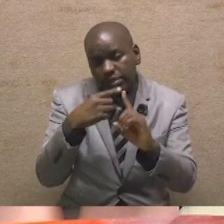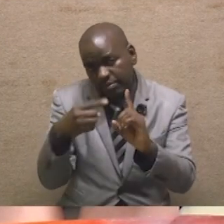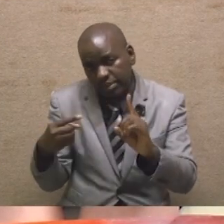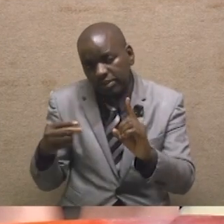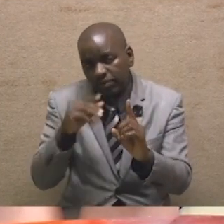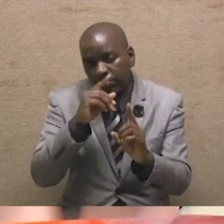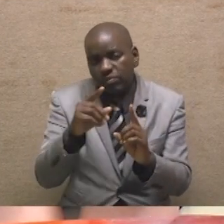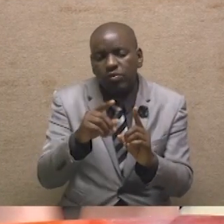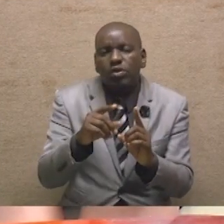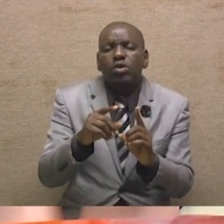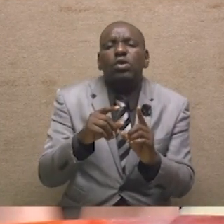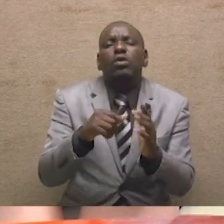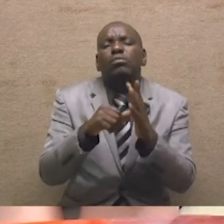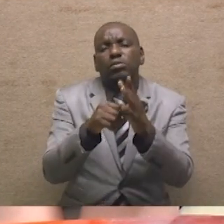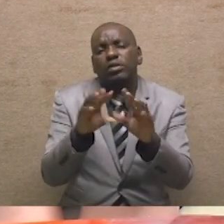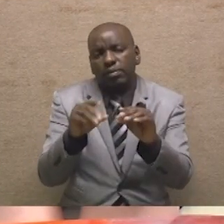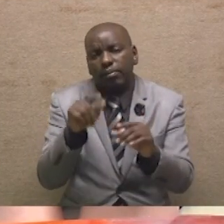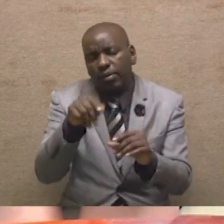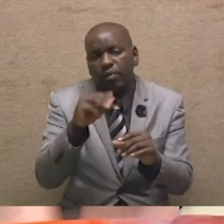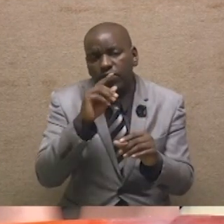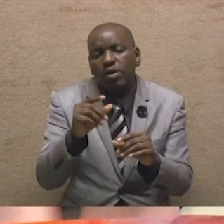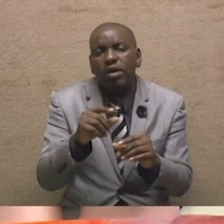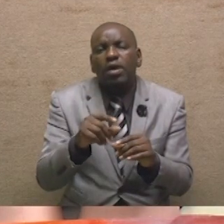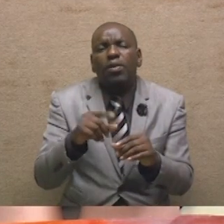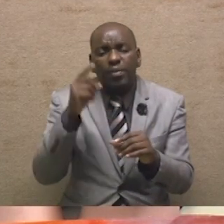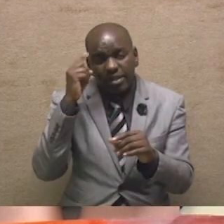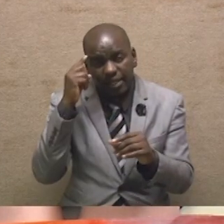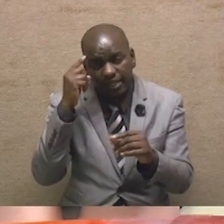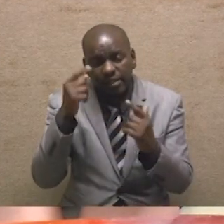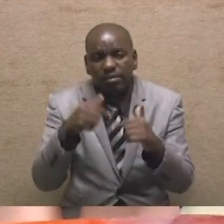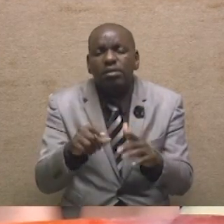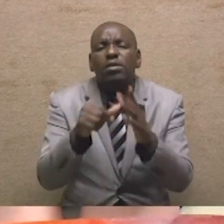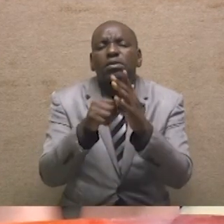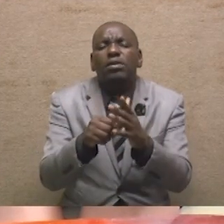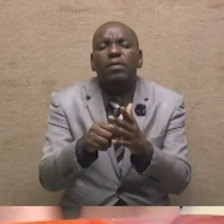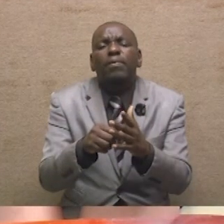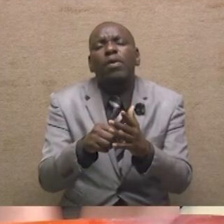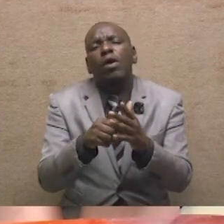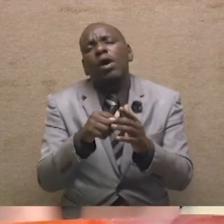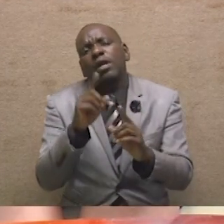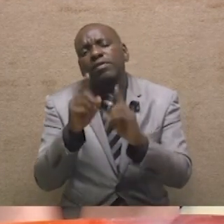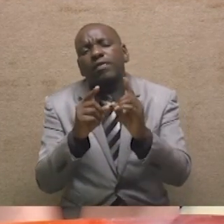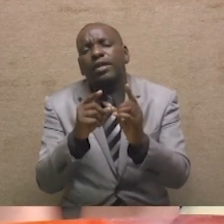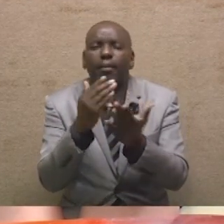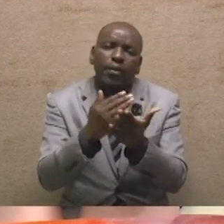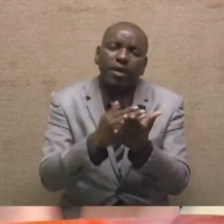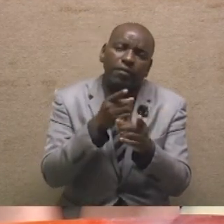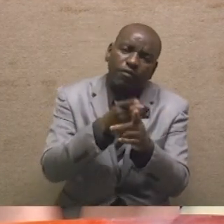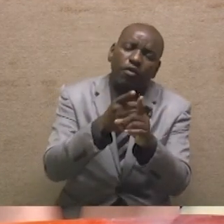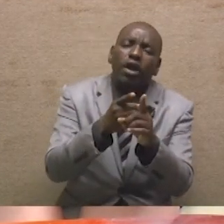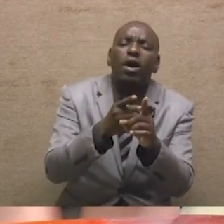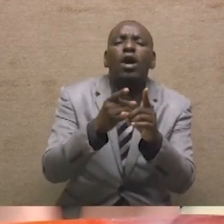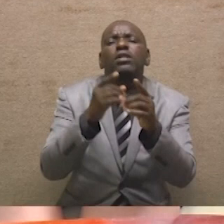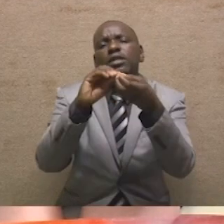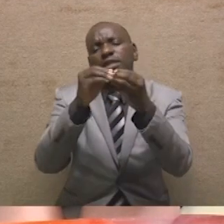prescribe what they're doing. We're actually anticipating that as part of the implementation of the Education